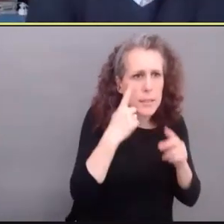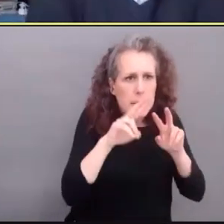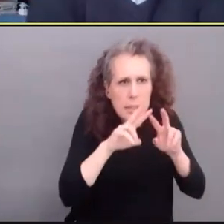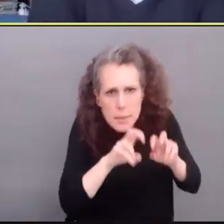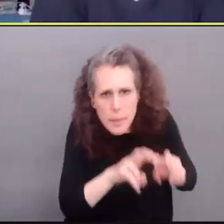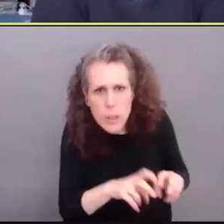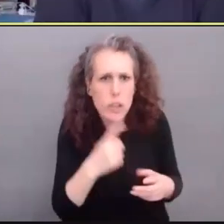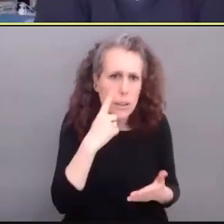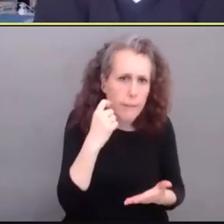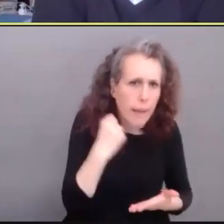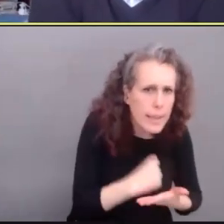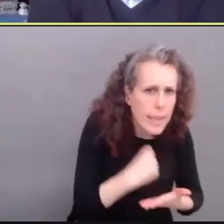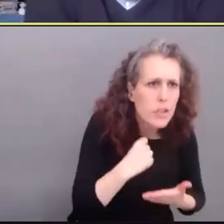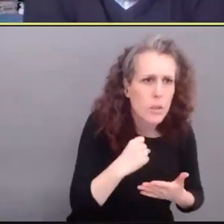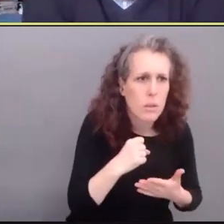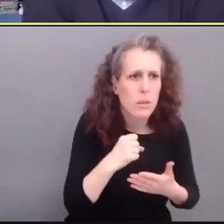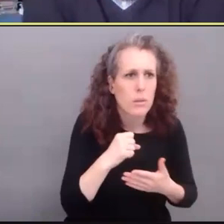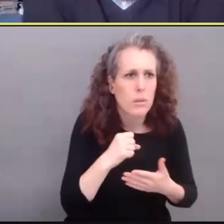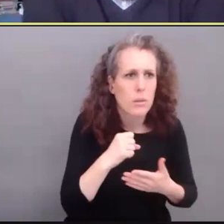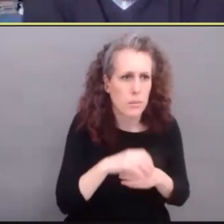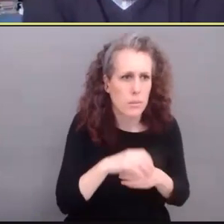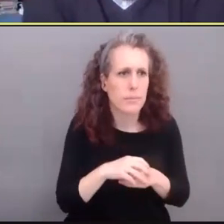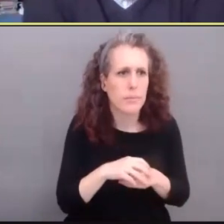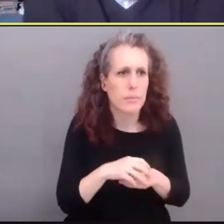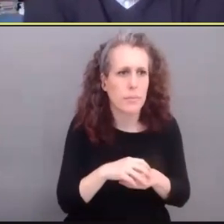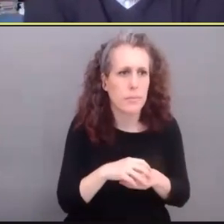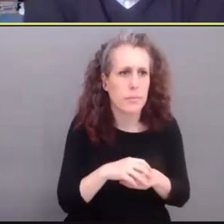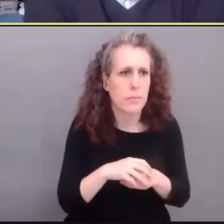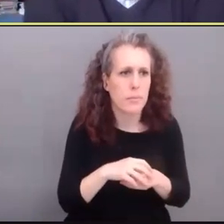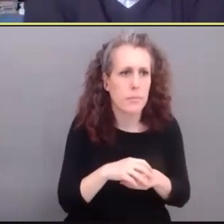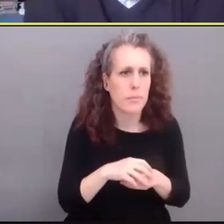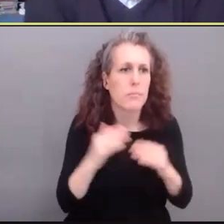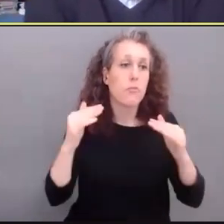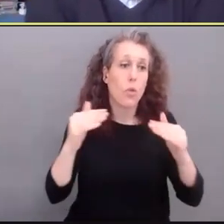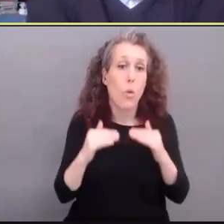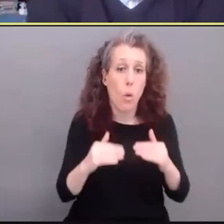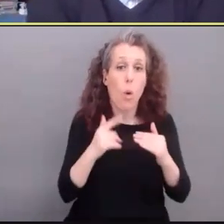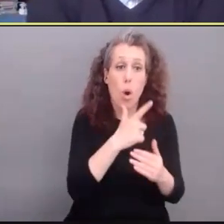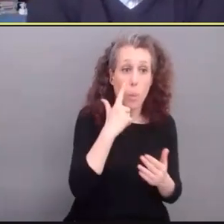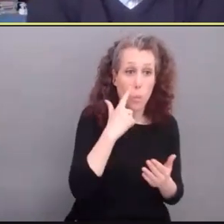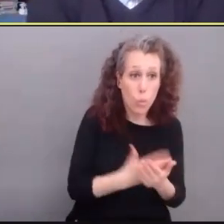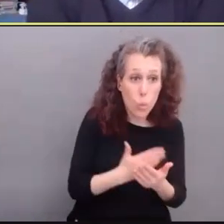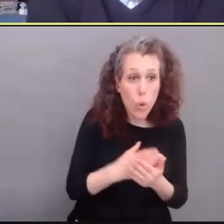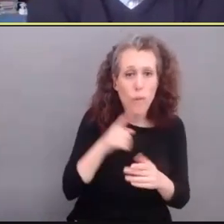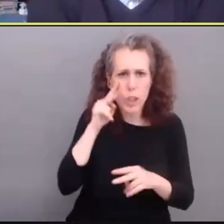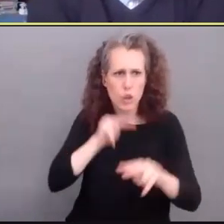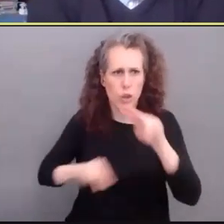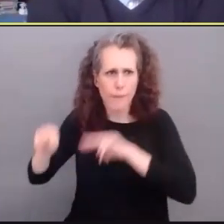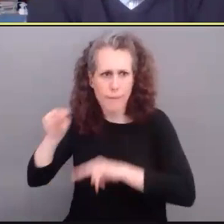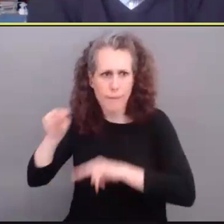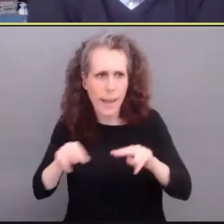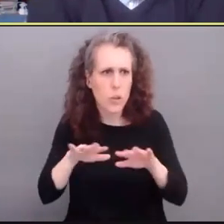or relating to attestation and surveillance, for instance, review, accreditation,